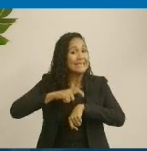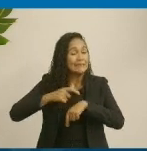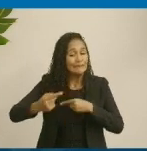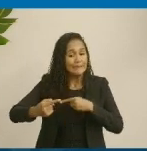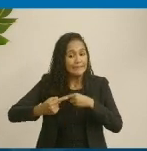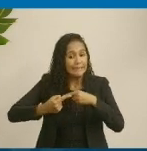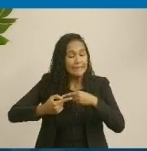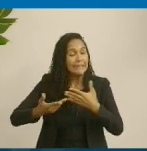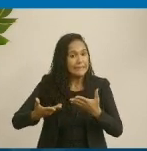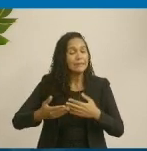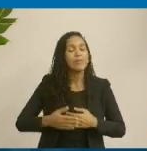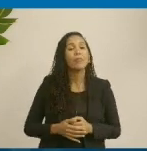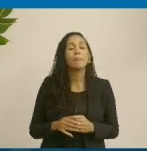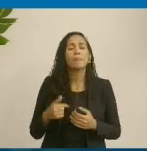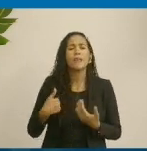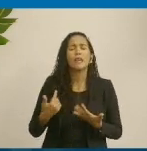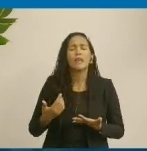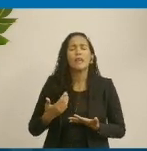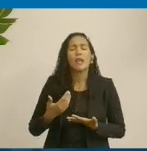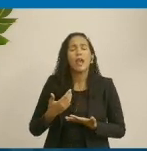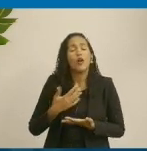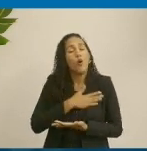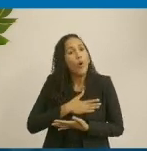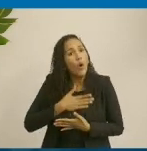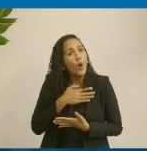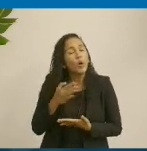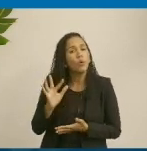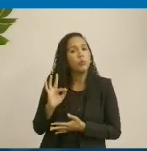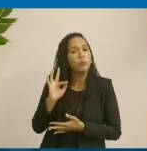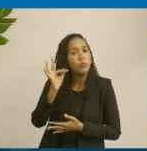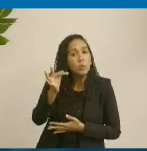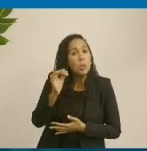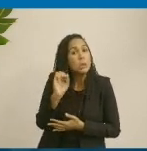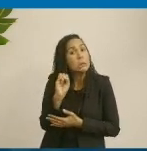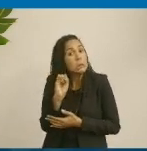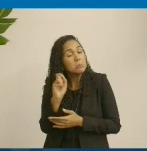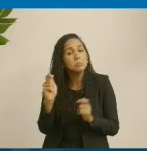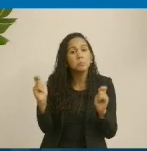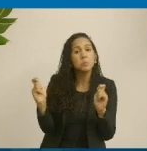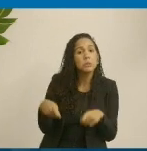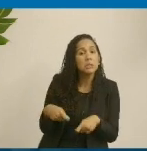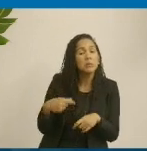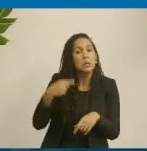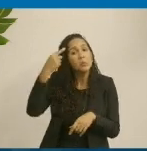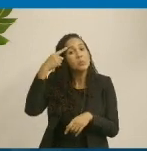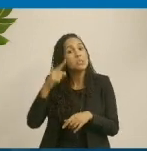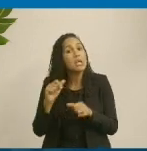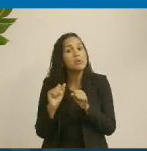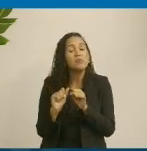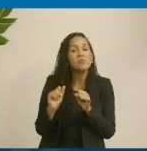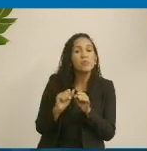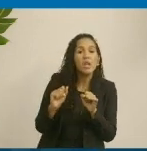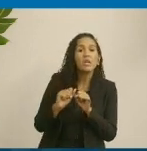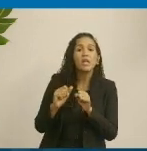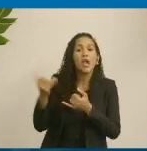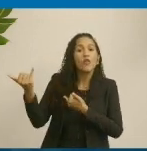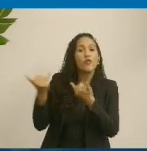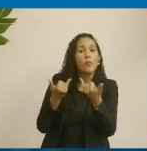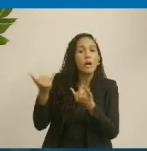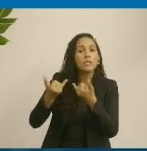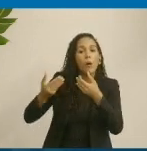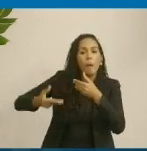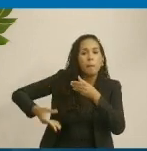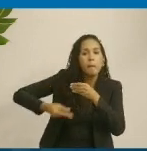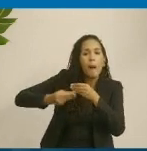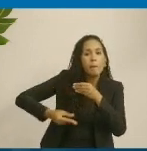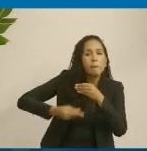in future, if you could possibly, if not yet done, also add information about the